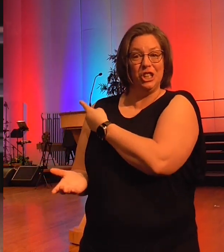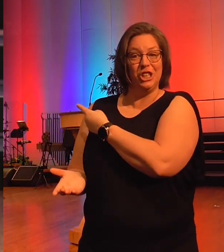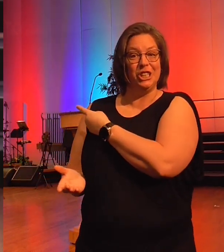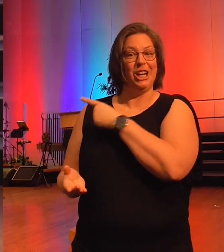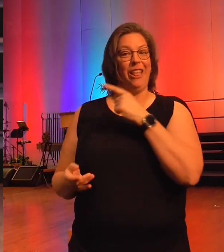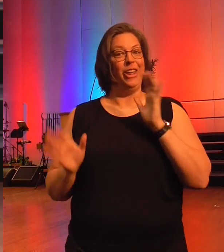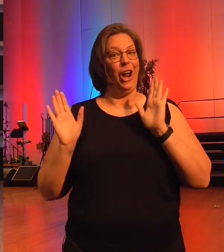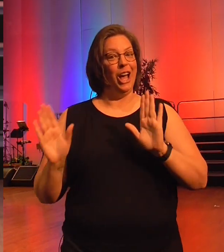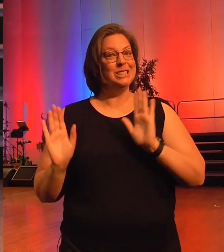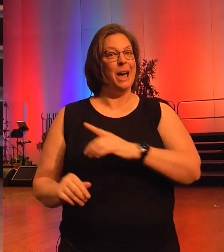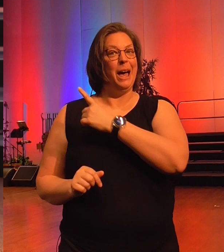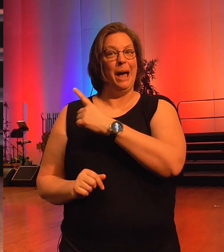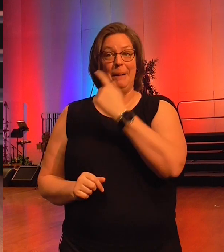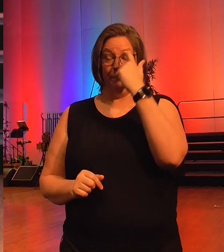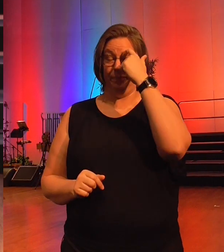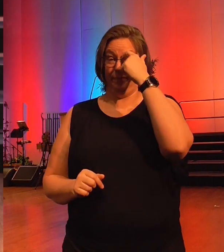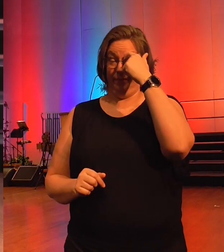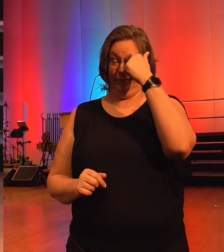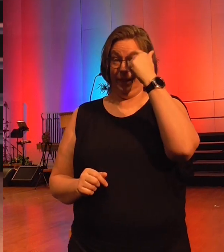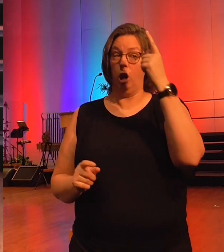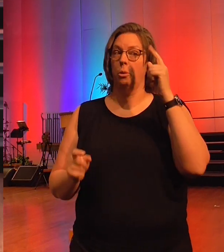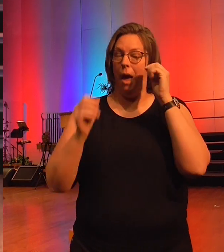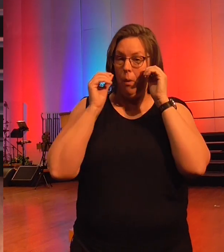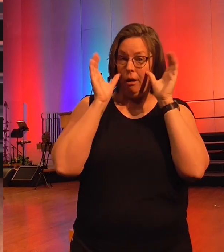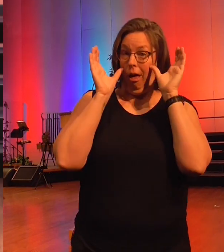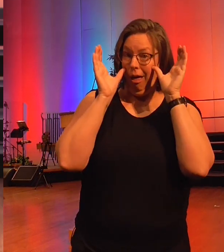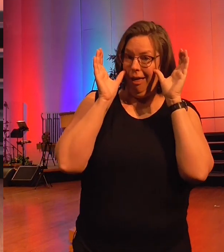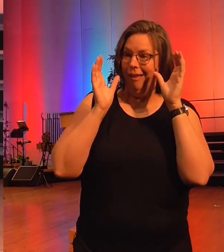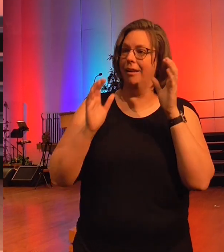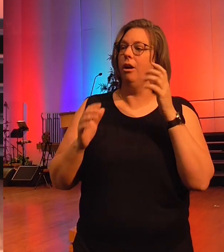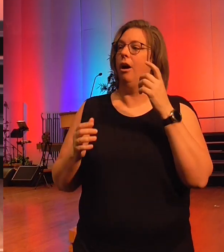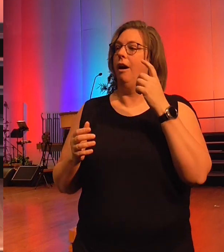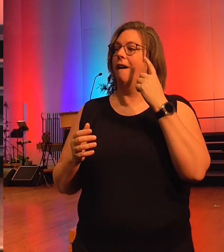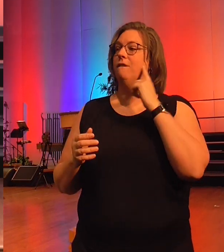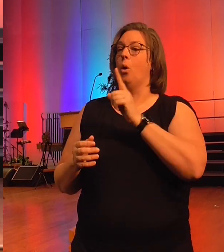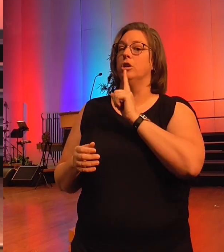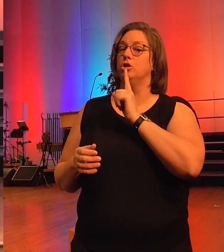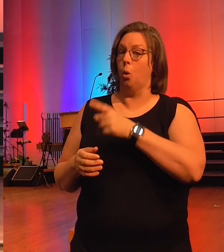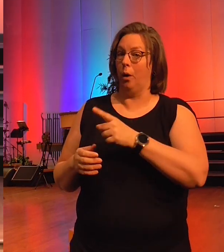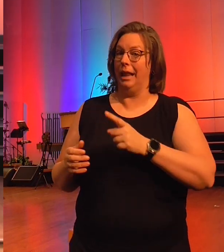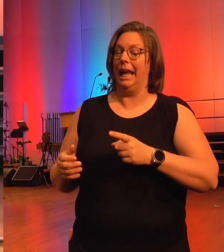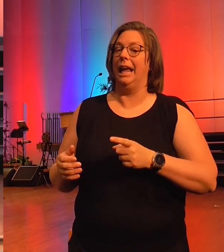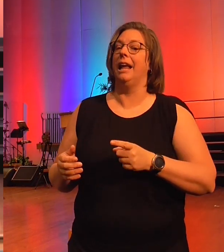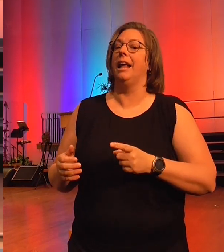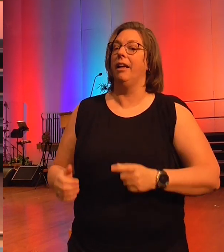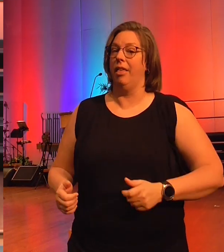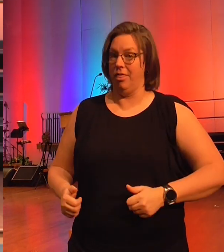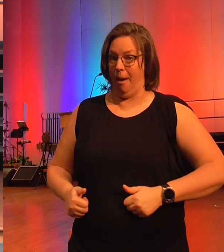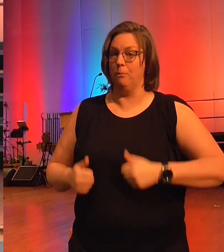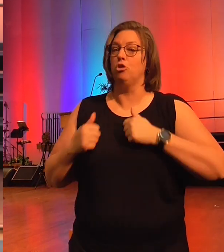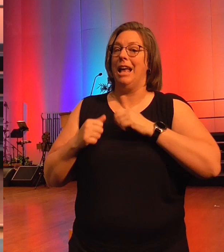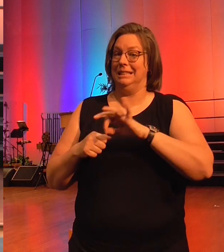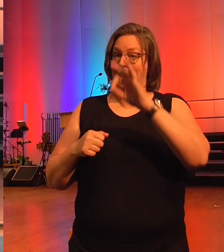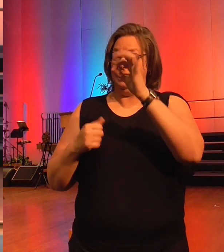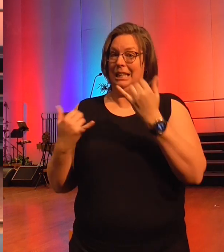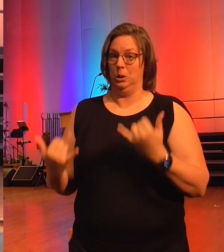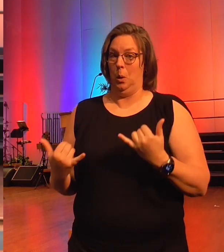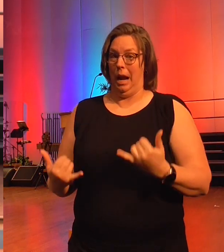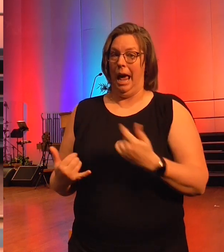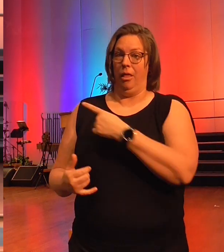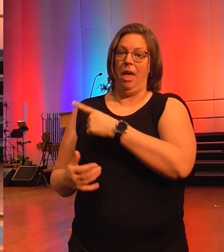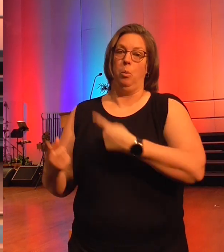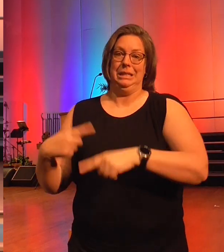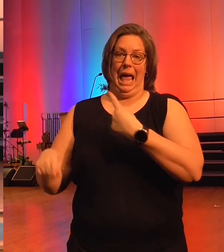And you may want to leave your eyes open for Surely the Presence today, because they're going to help sign us through it as well. So with that, let's take a collective deep